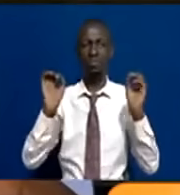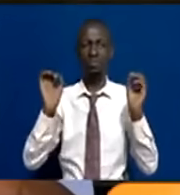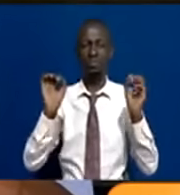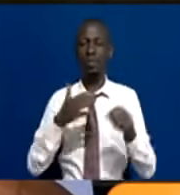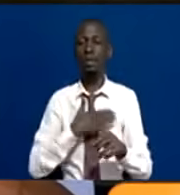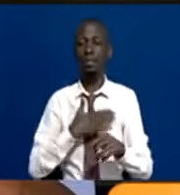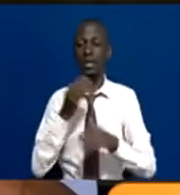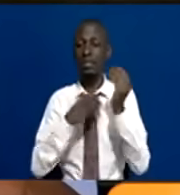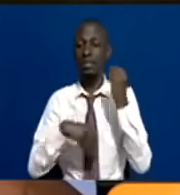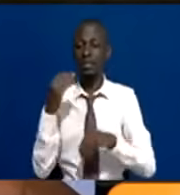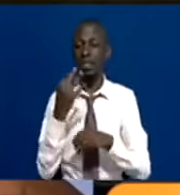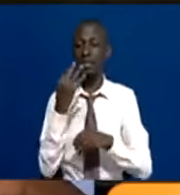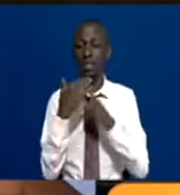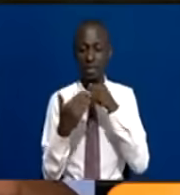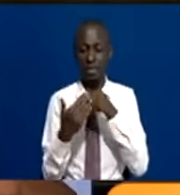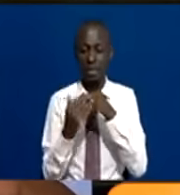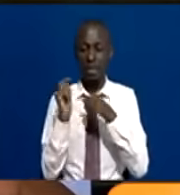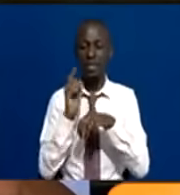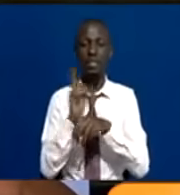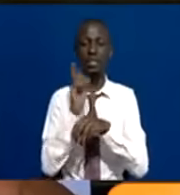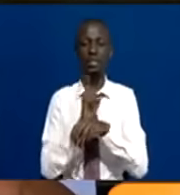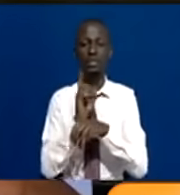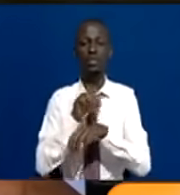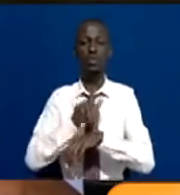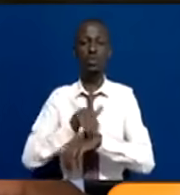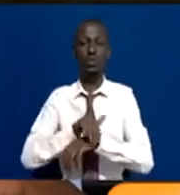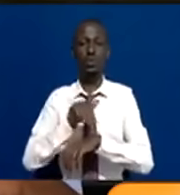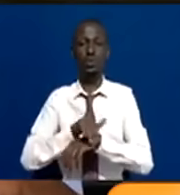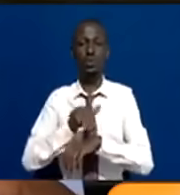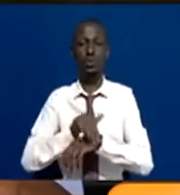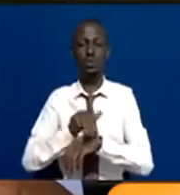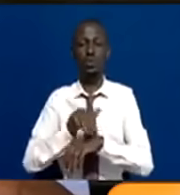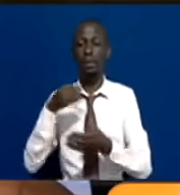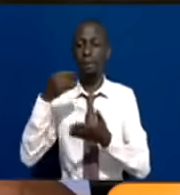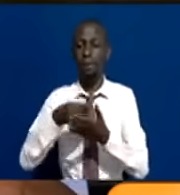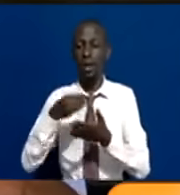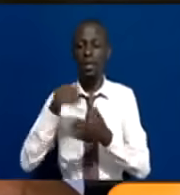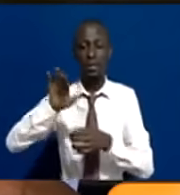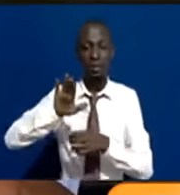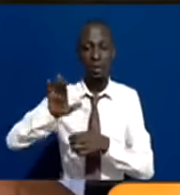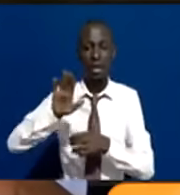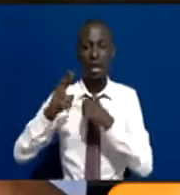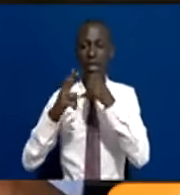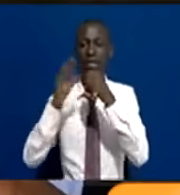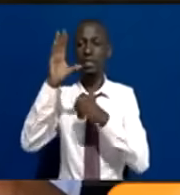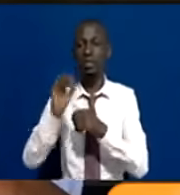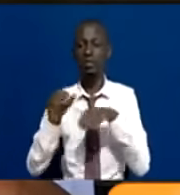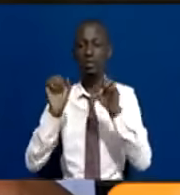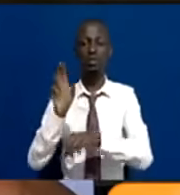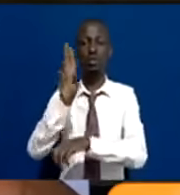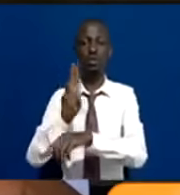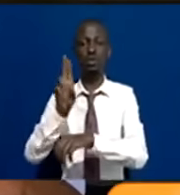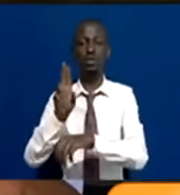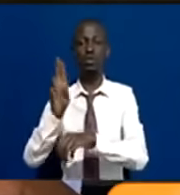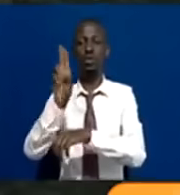about 39 Kenyan shillings, it will be good for him because the rest amount of money, which is about 70 bob, he's going to use that money in